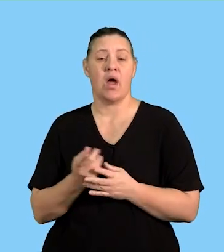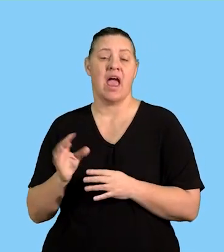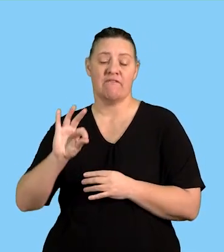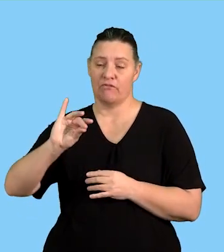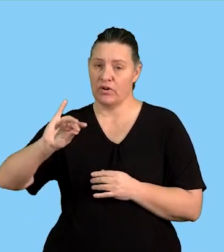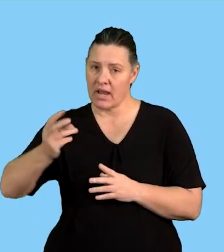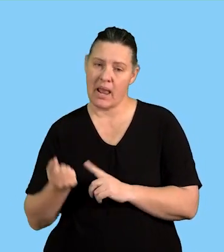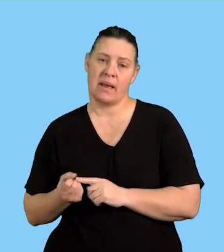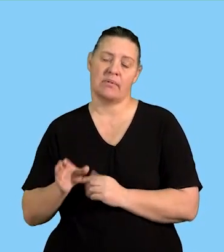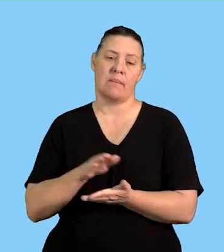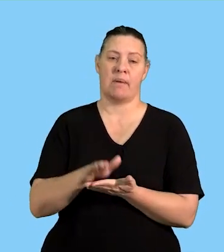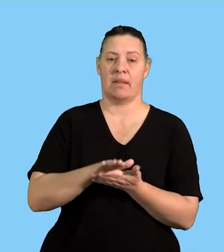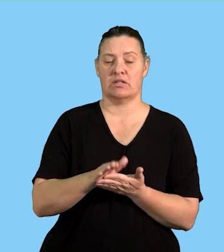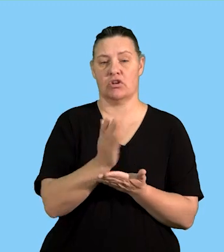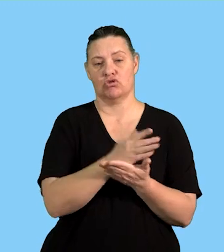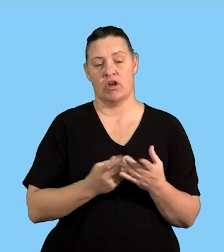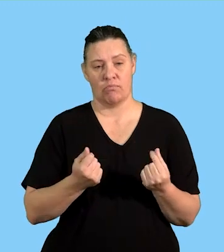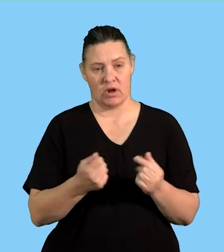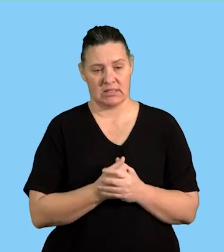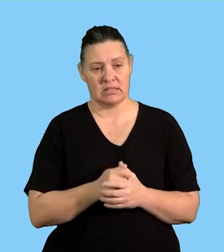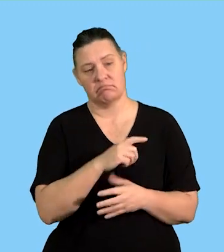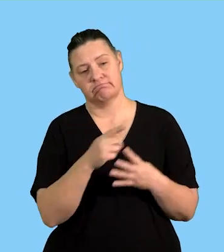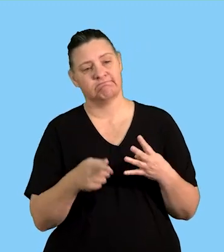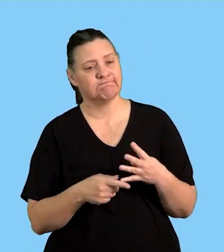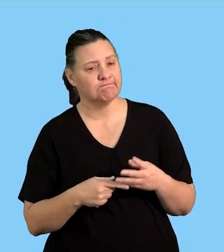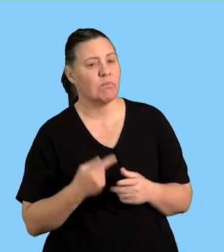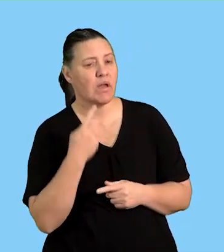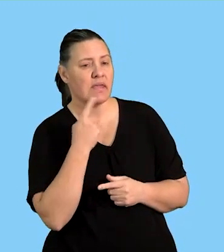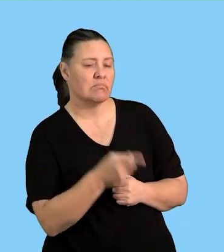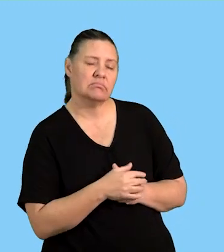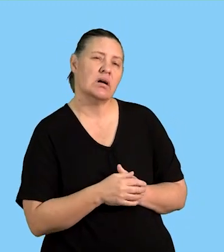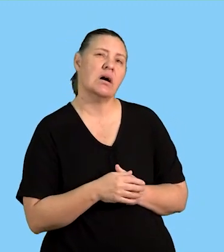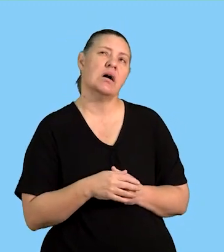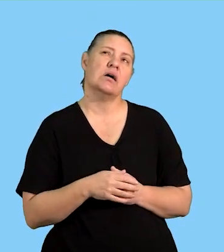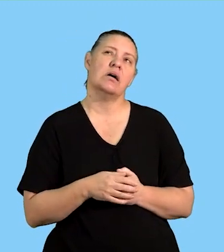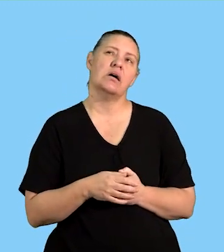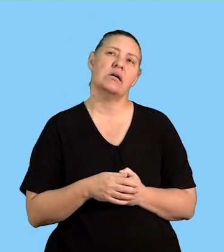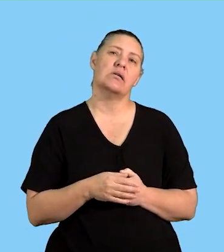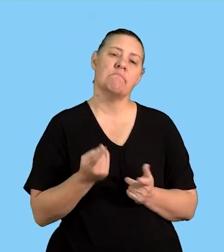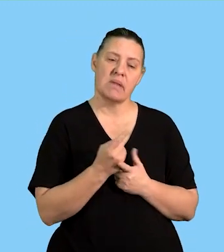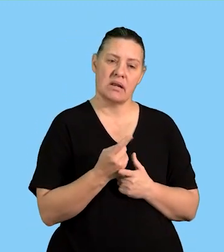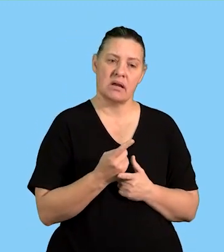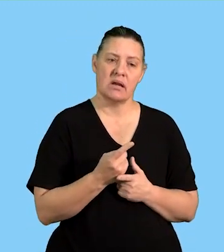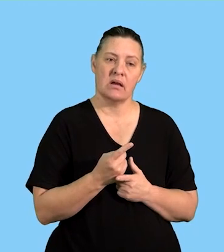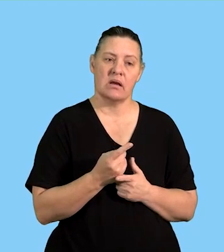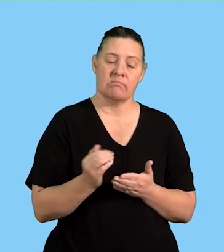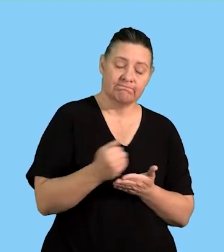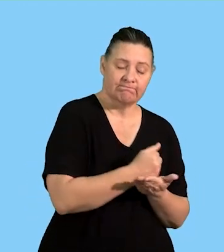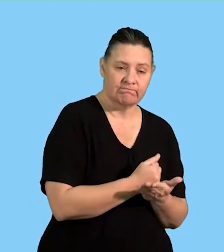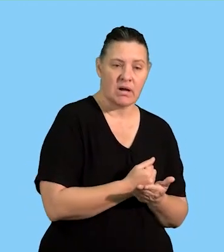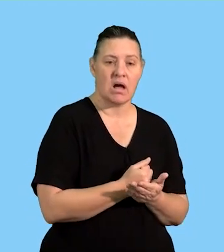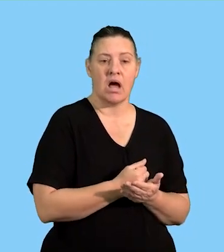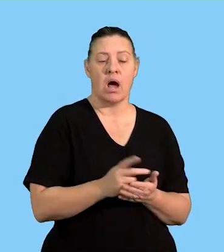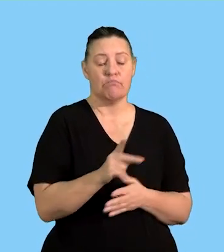they daily publish the share prices. And then another aspect to consider there is that they raise primary